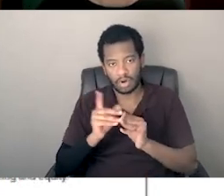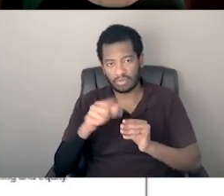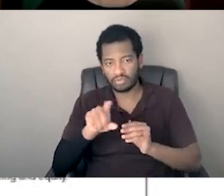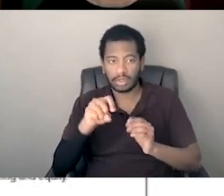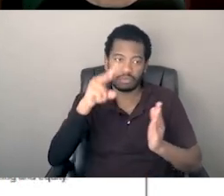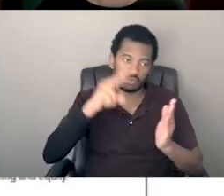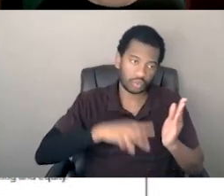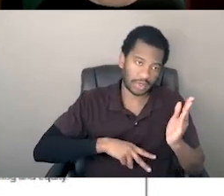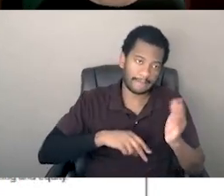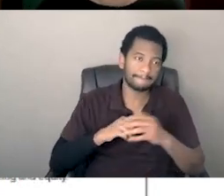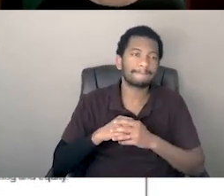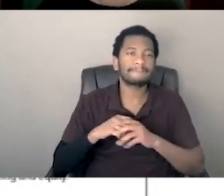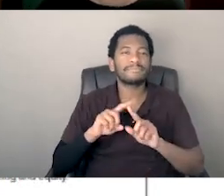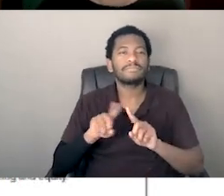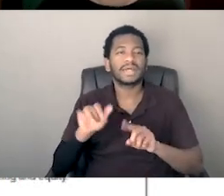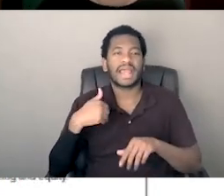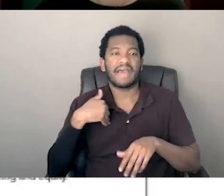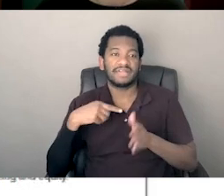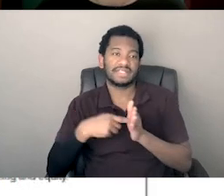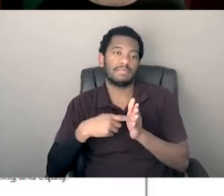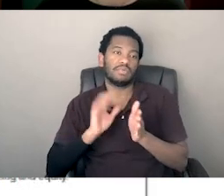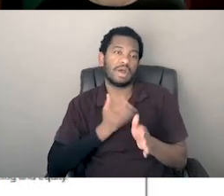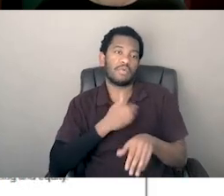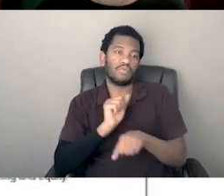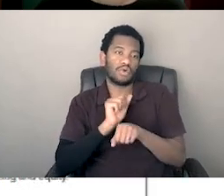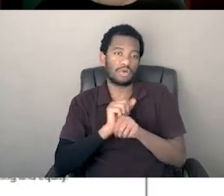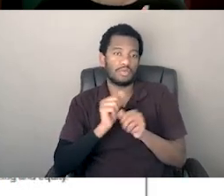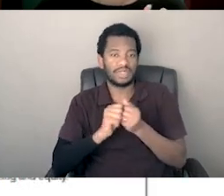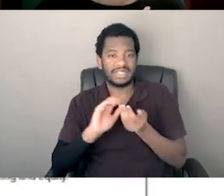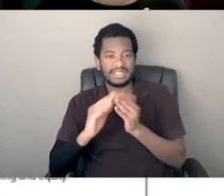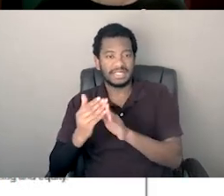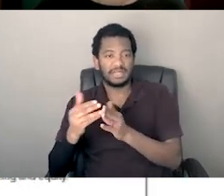with the City of New London. We were working with them to